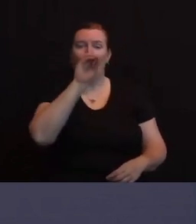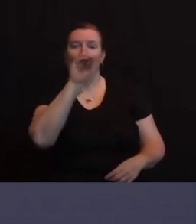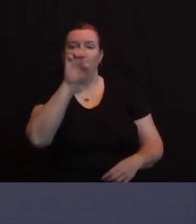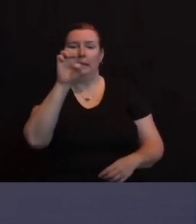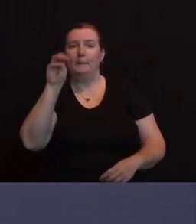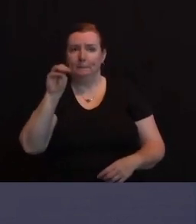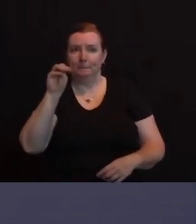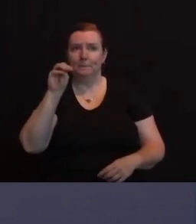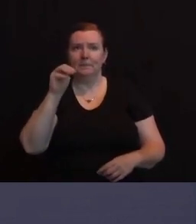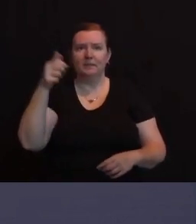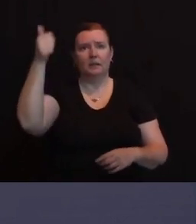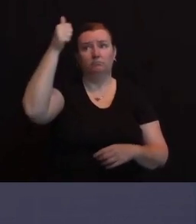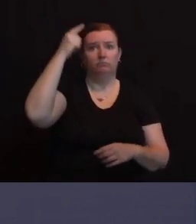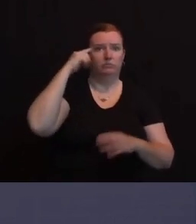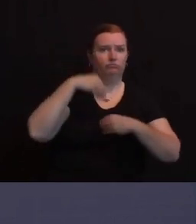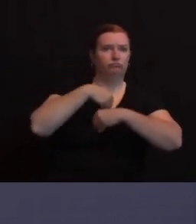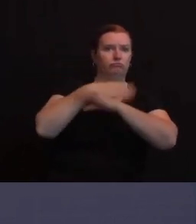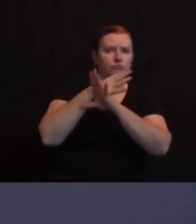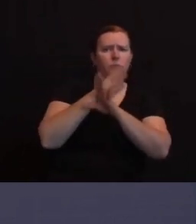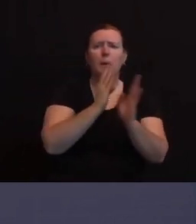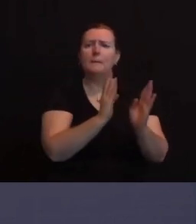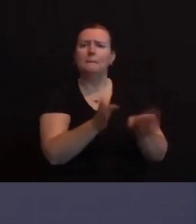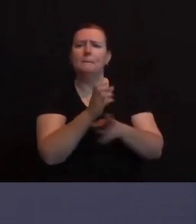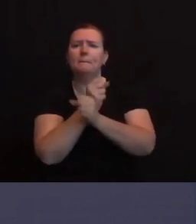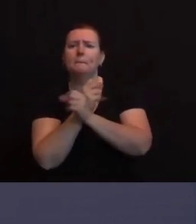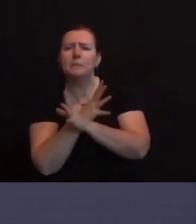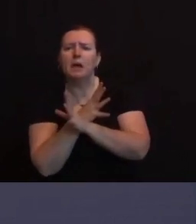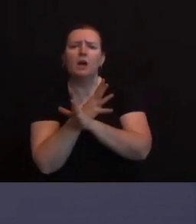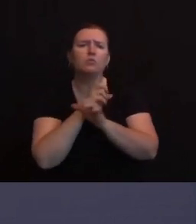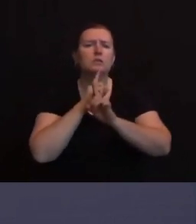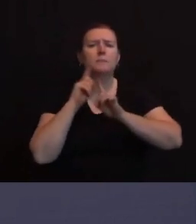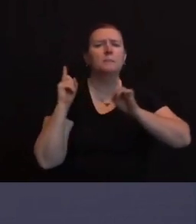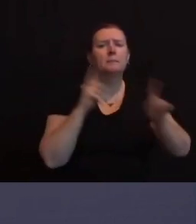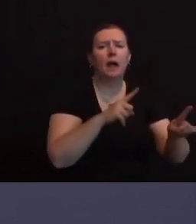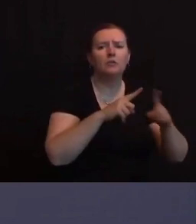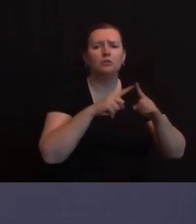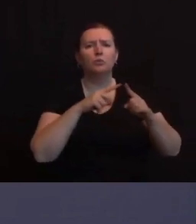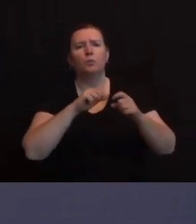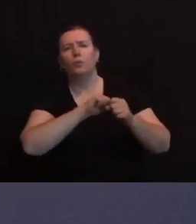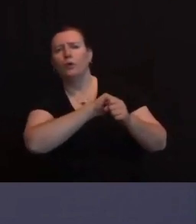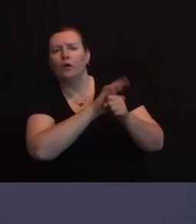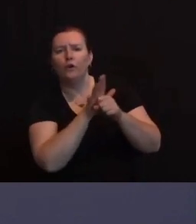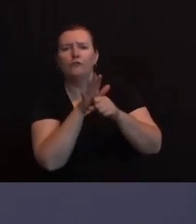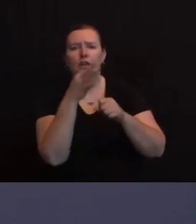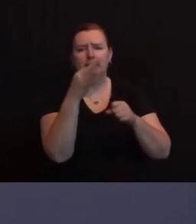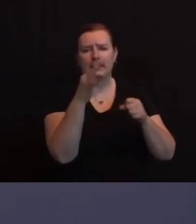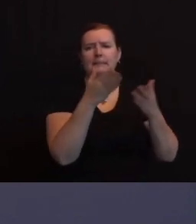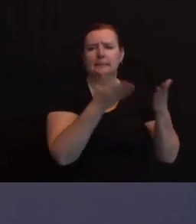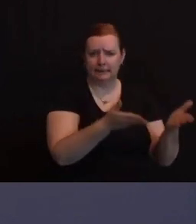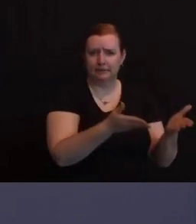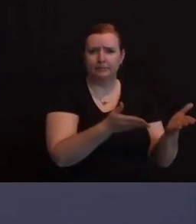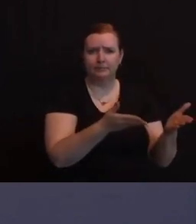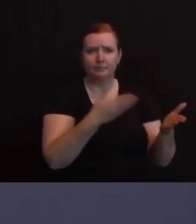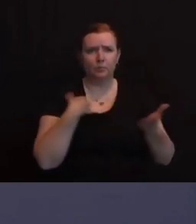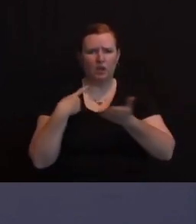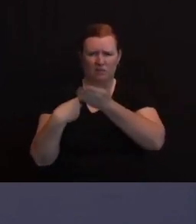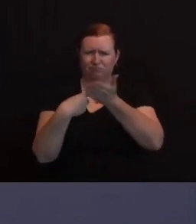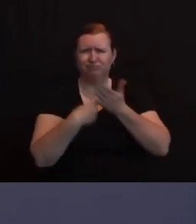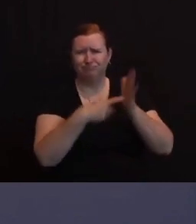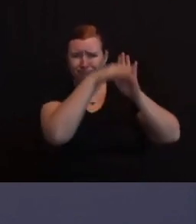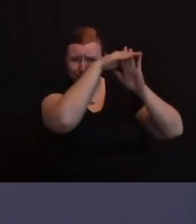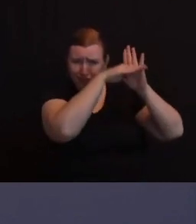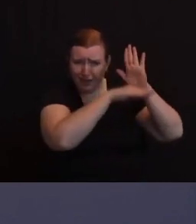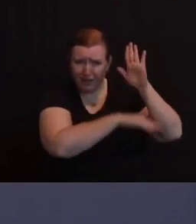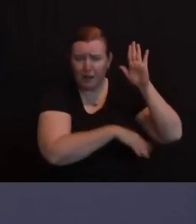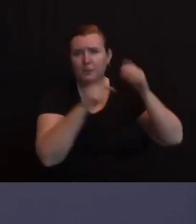our preparedness, response, recovery efforts with COVID-19, we also touched upon hurricane preparedness,